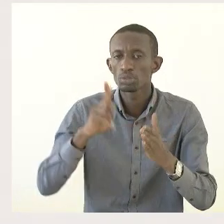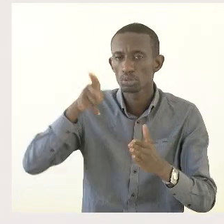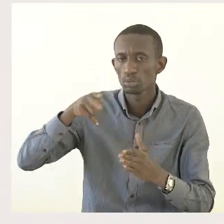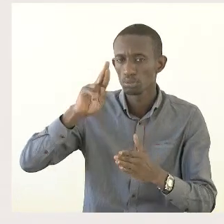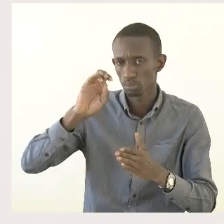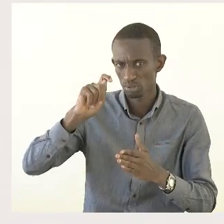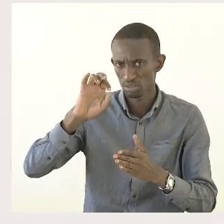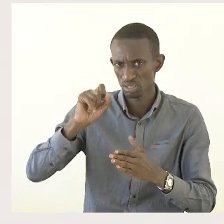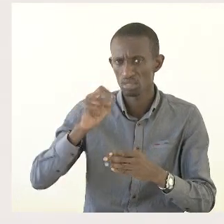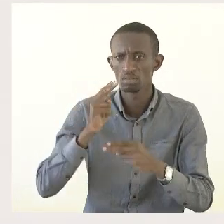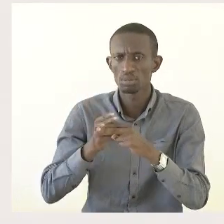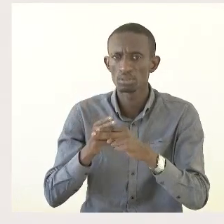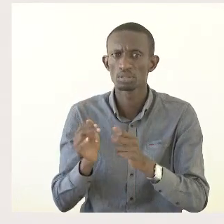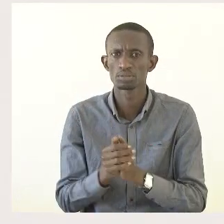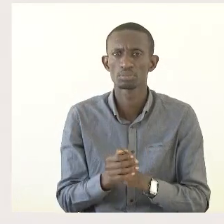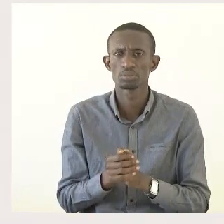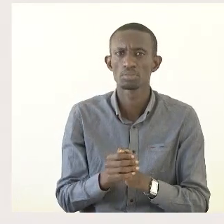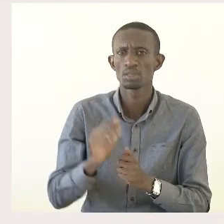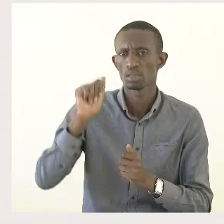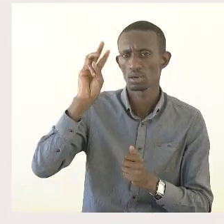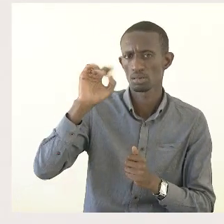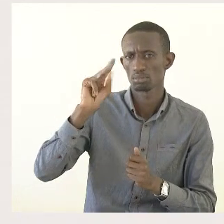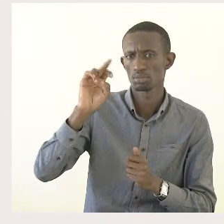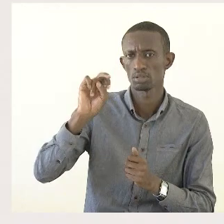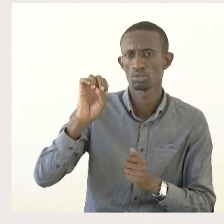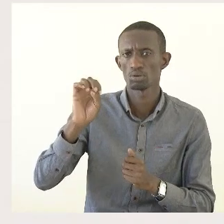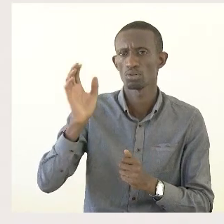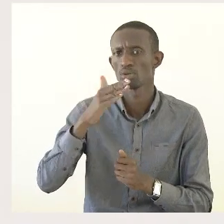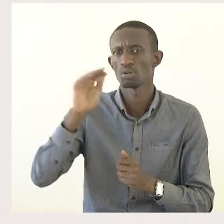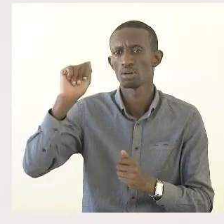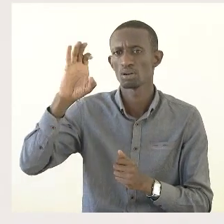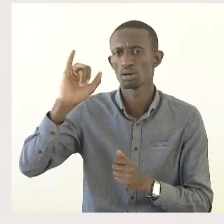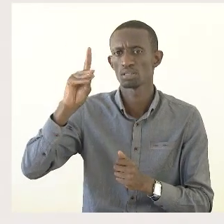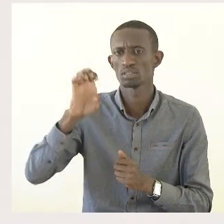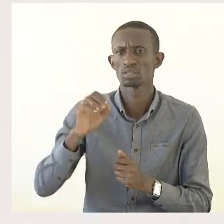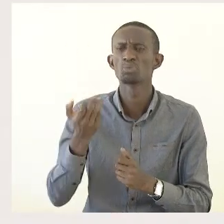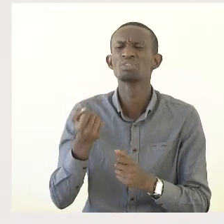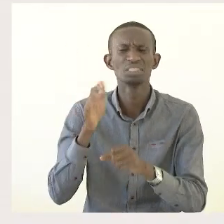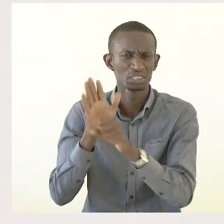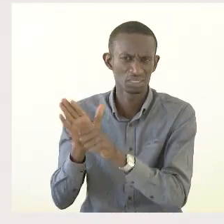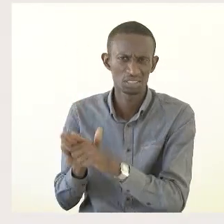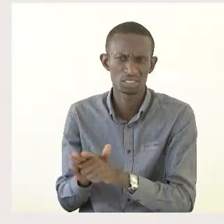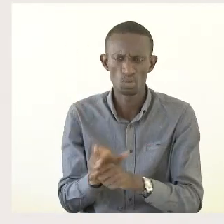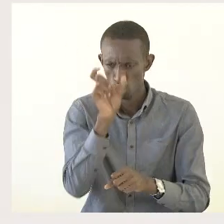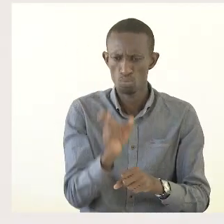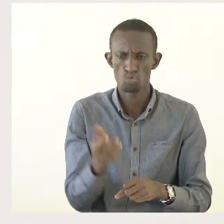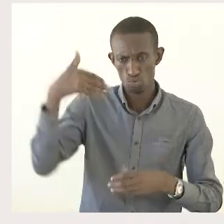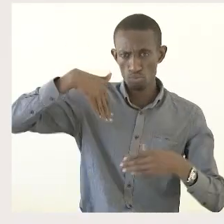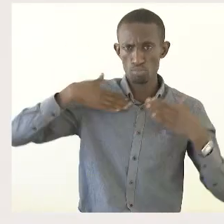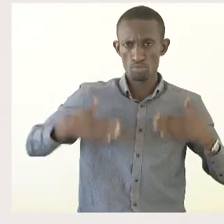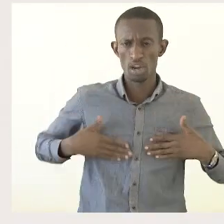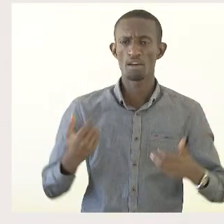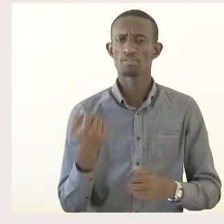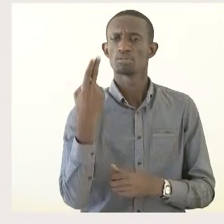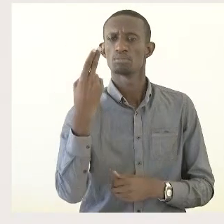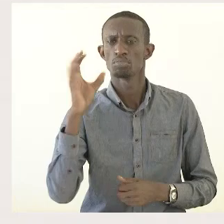acids. All right? We have very many amino acids in our body. Almost we have 20 amino acids in our body. And these amino acids,